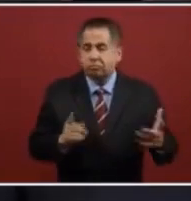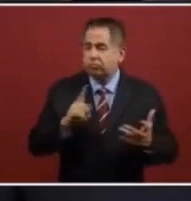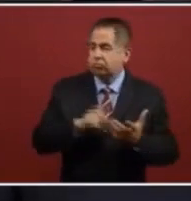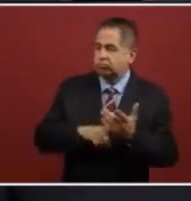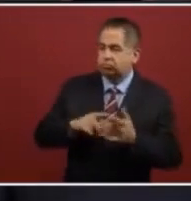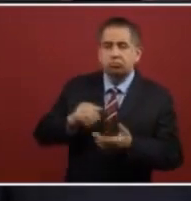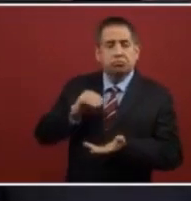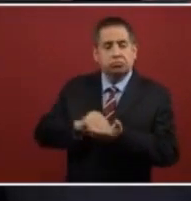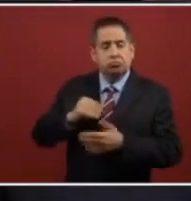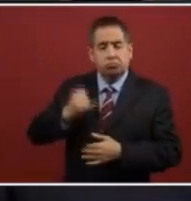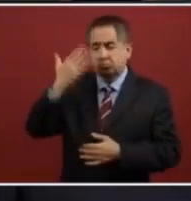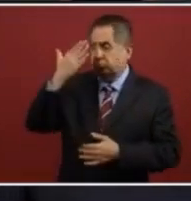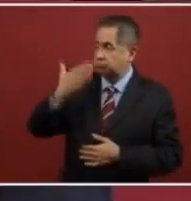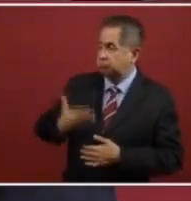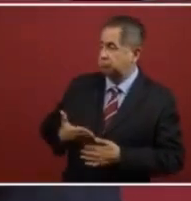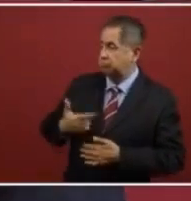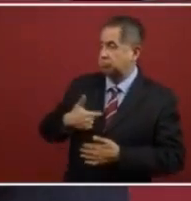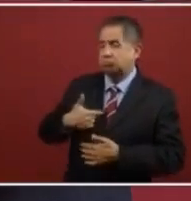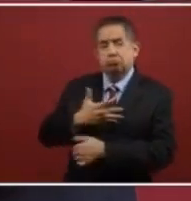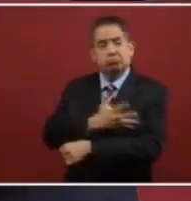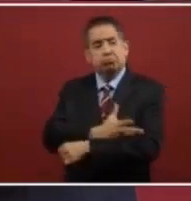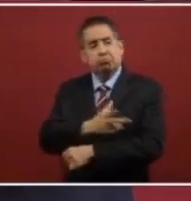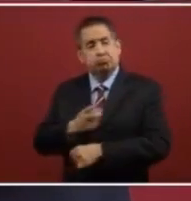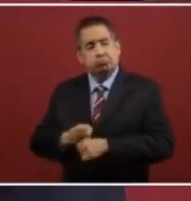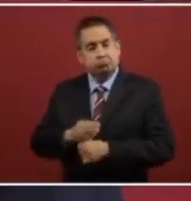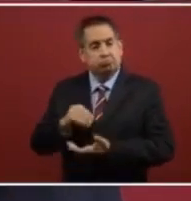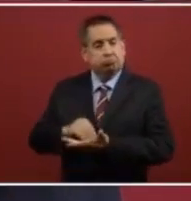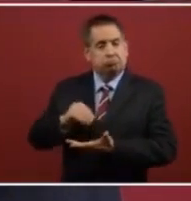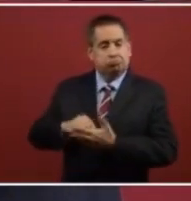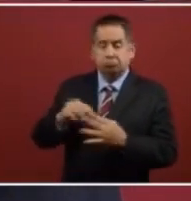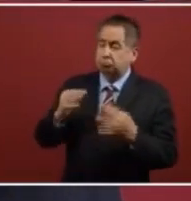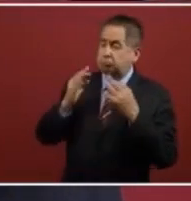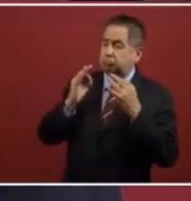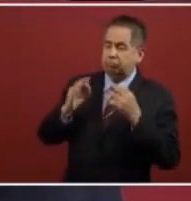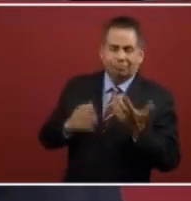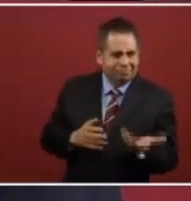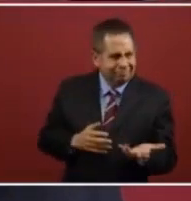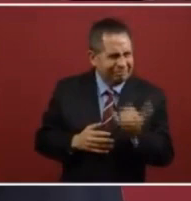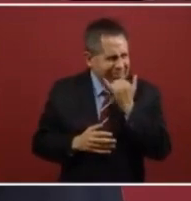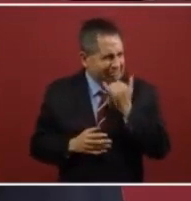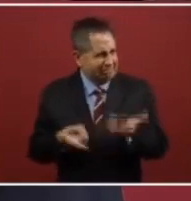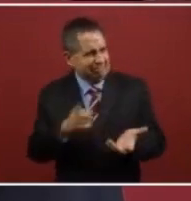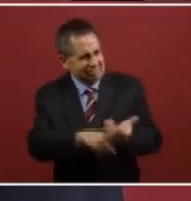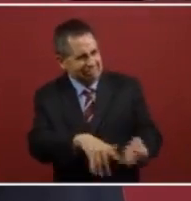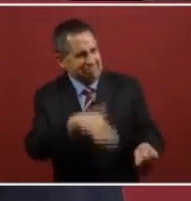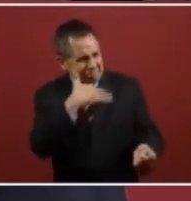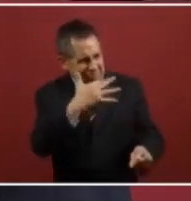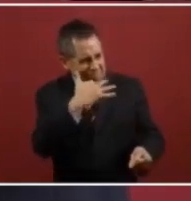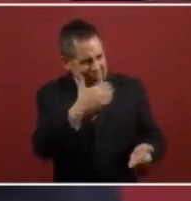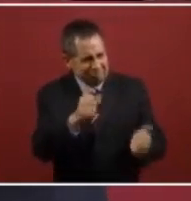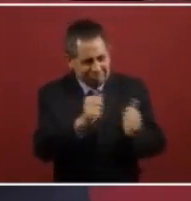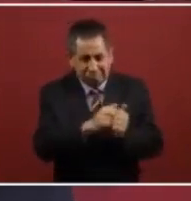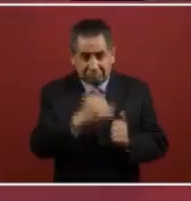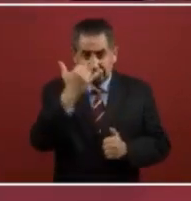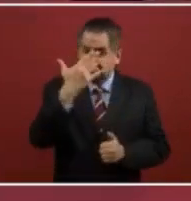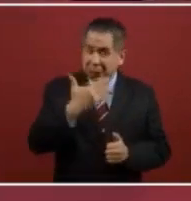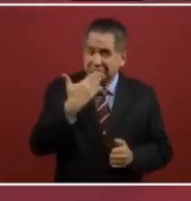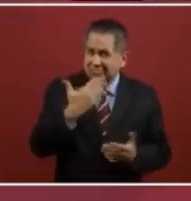su respetabilidad. that even the corrupt one wasn't even losing his respectability. Era